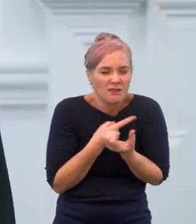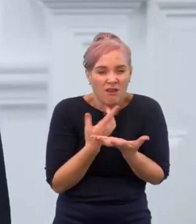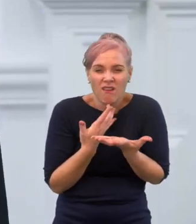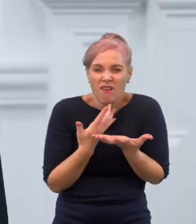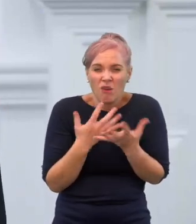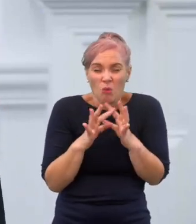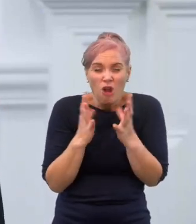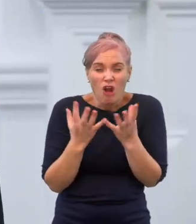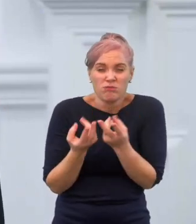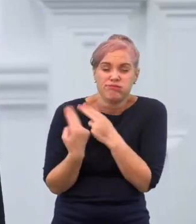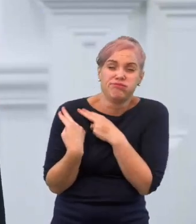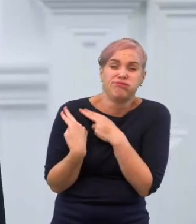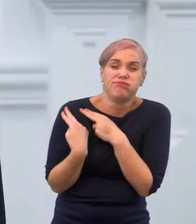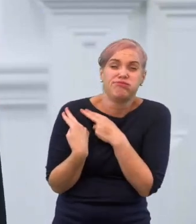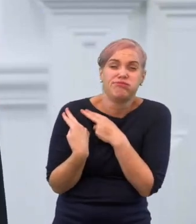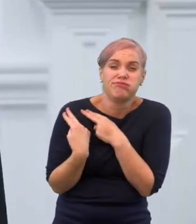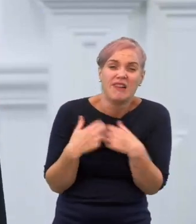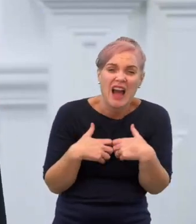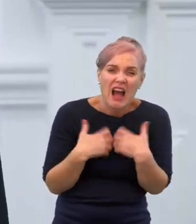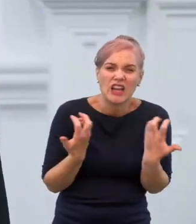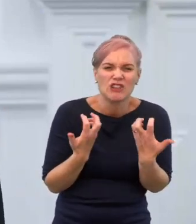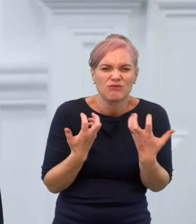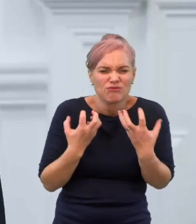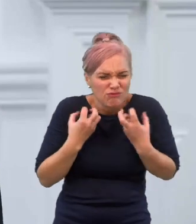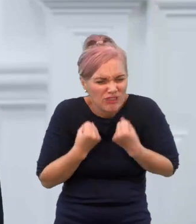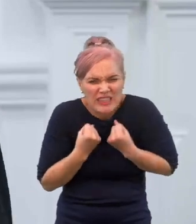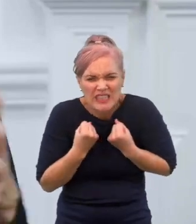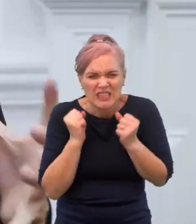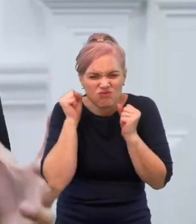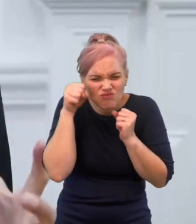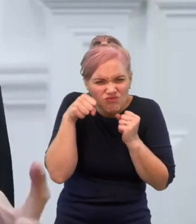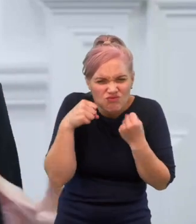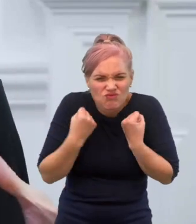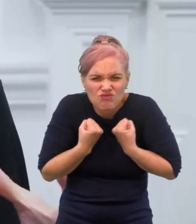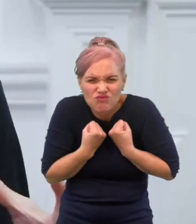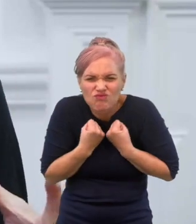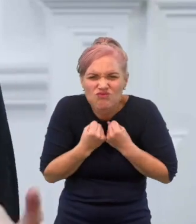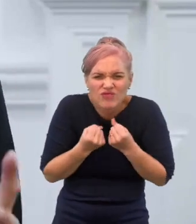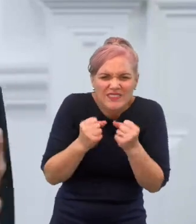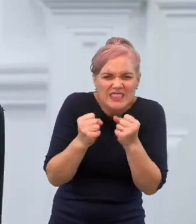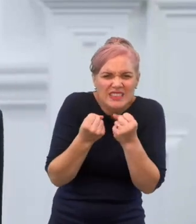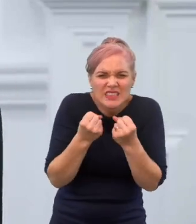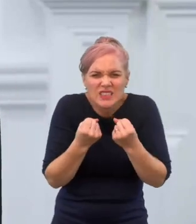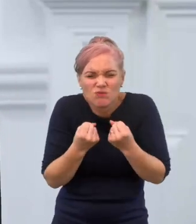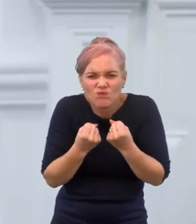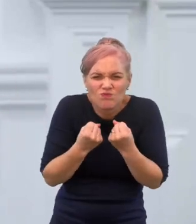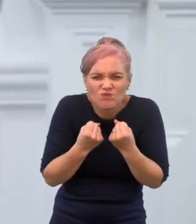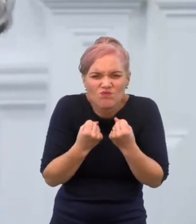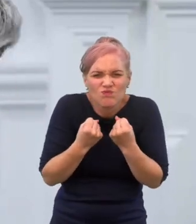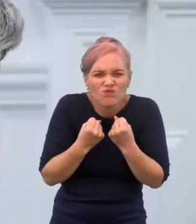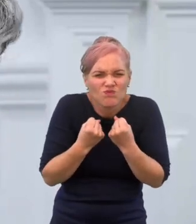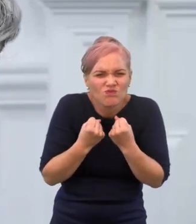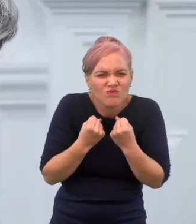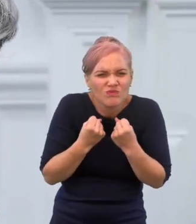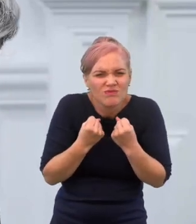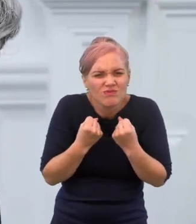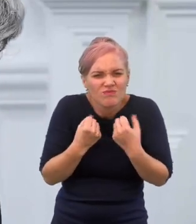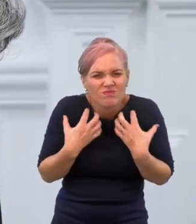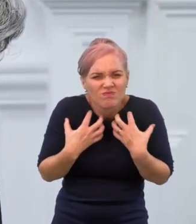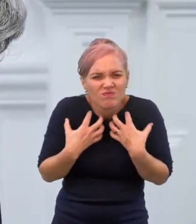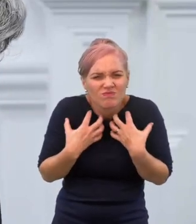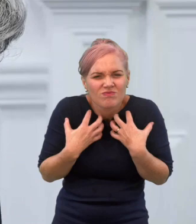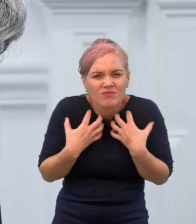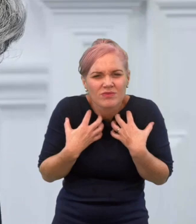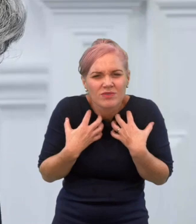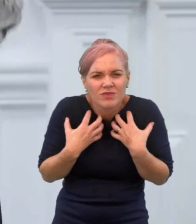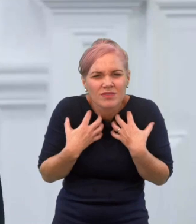got the weight of the world on him, but he's angry. And so it's just like him crouched, fisted, you